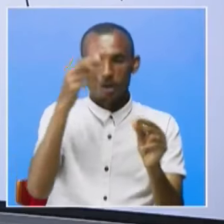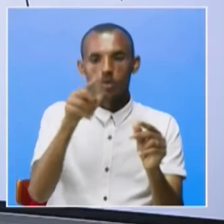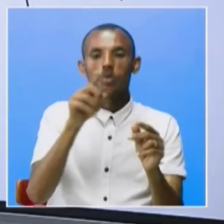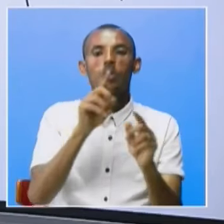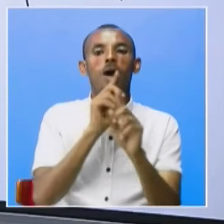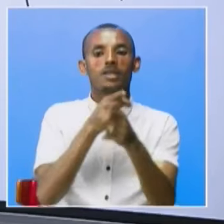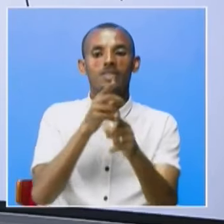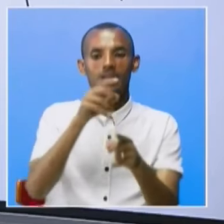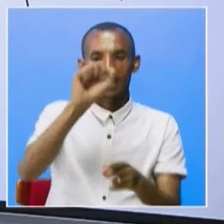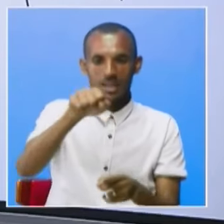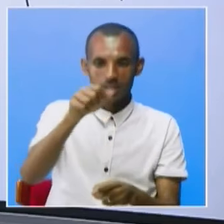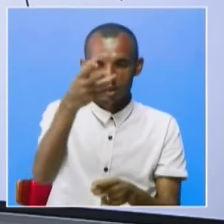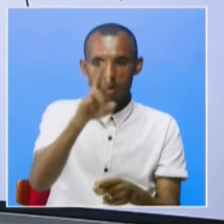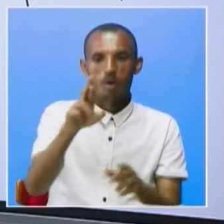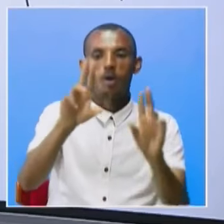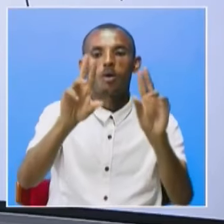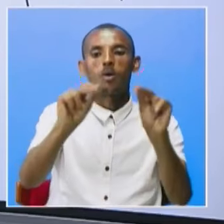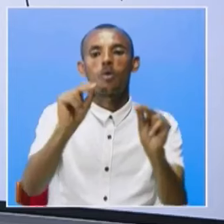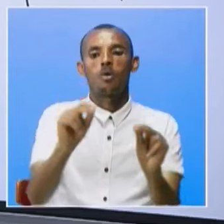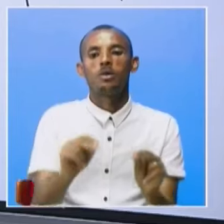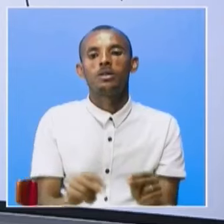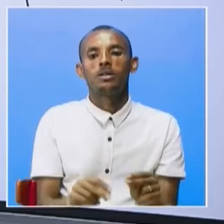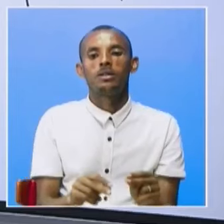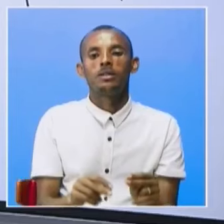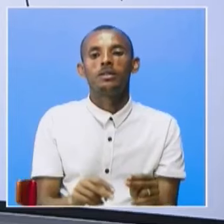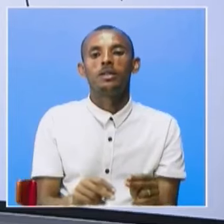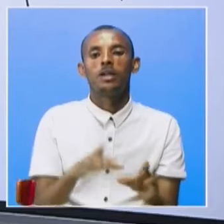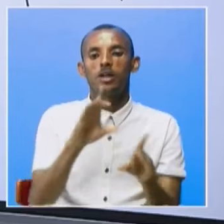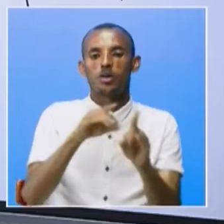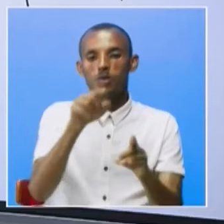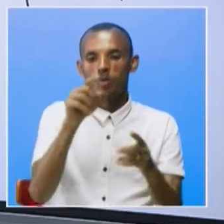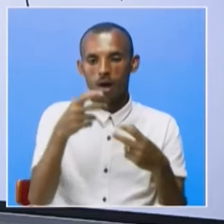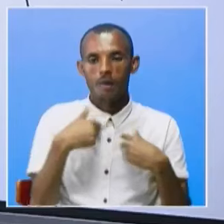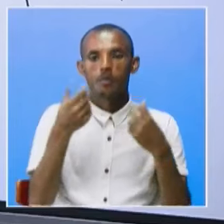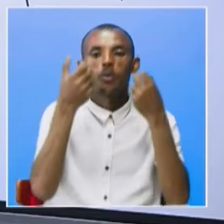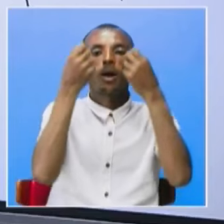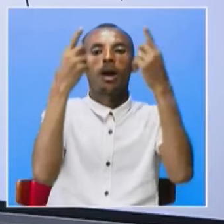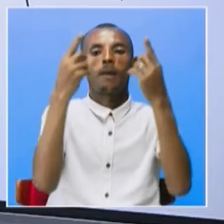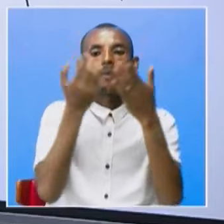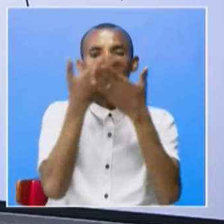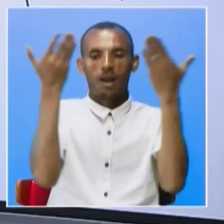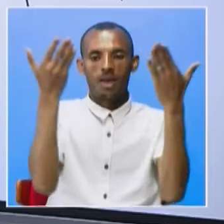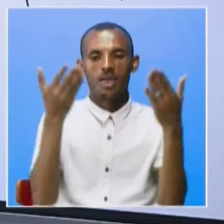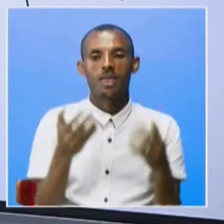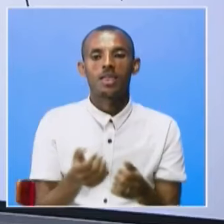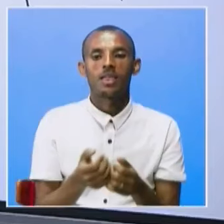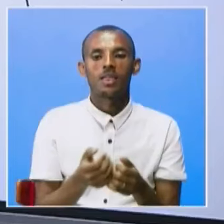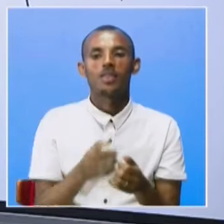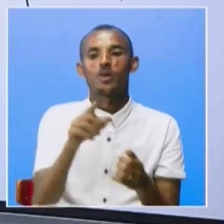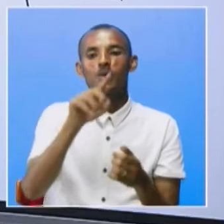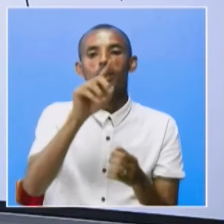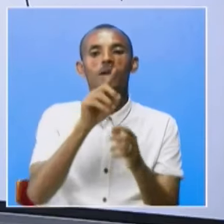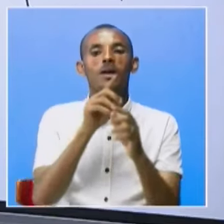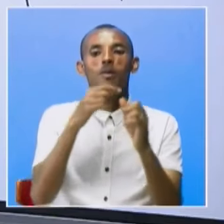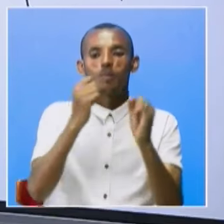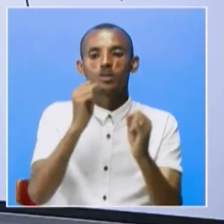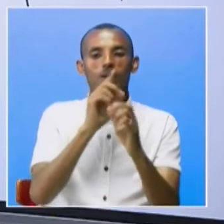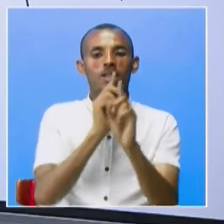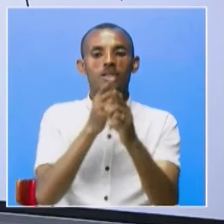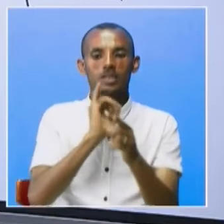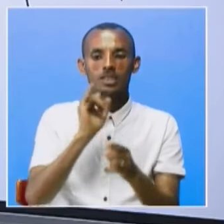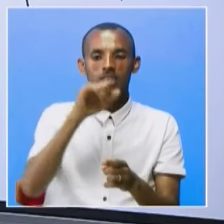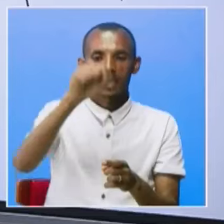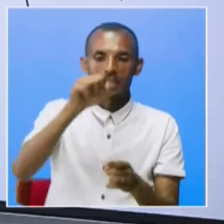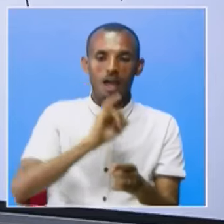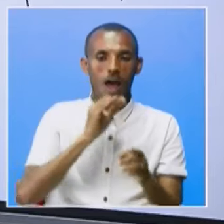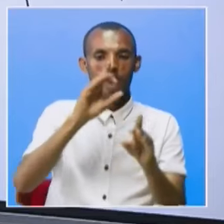saying yes or no, okay? Do you have to wake up early? Then your positive answer is yes, I